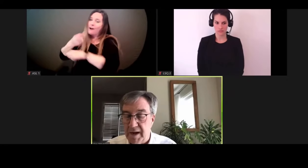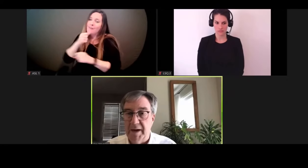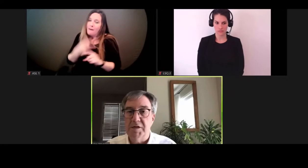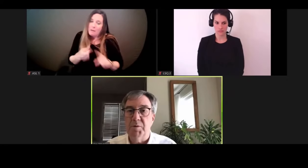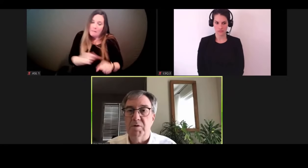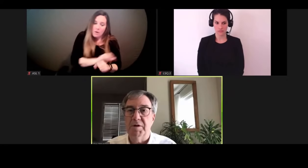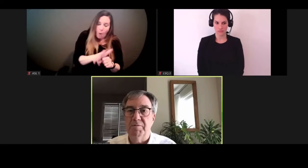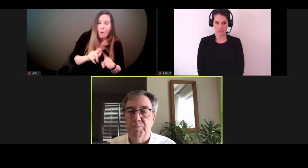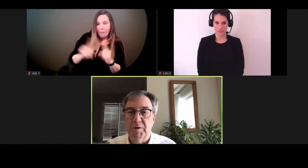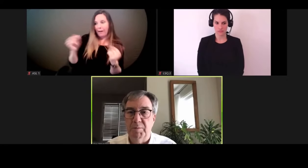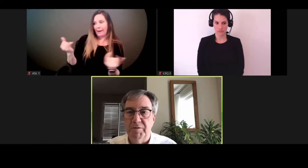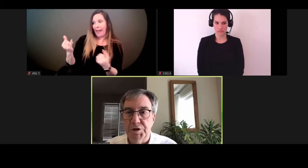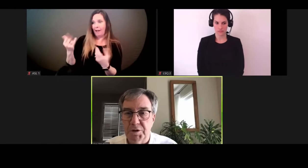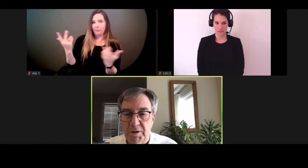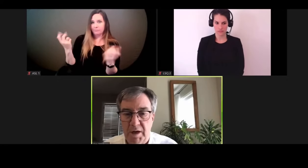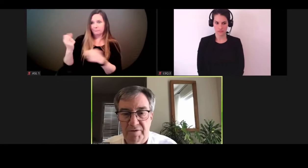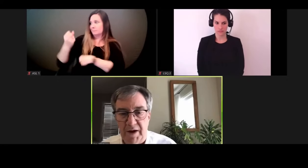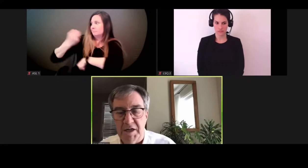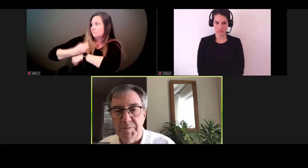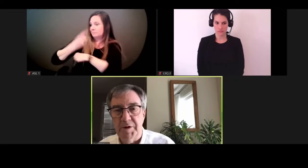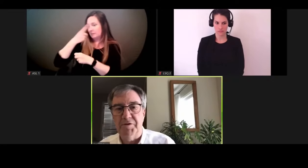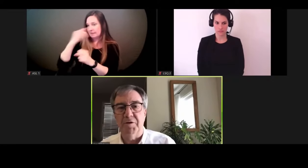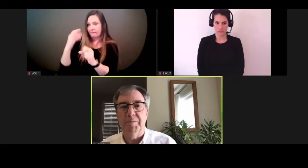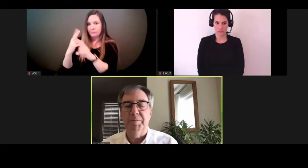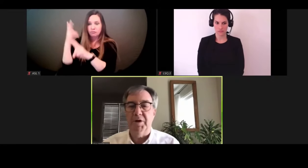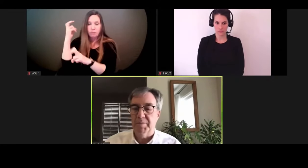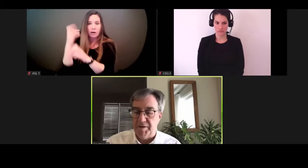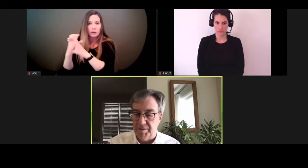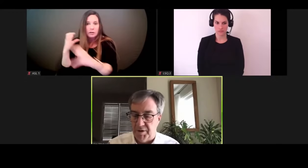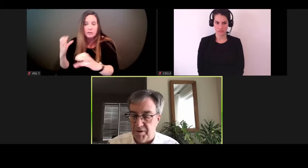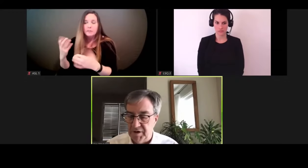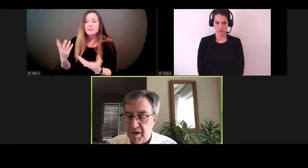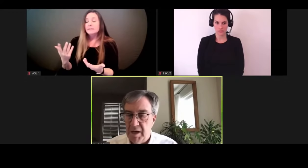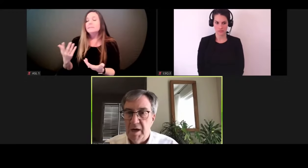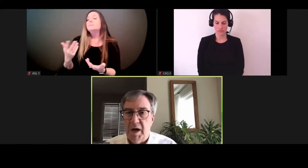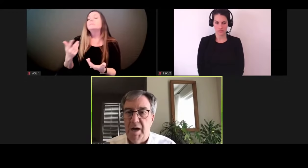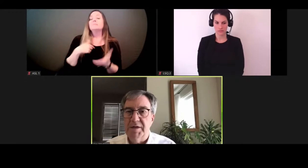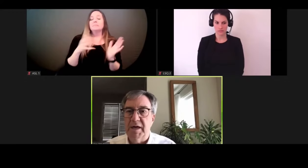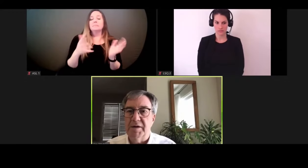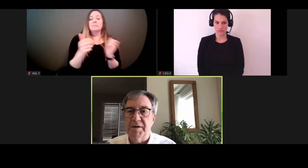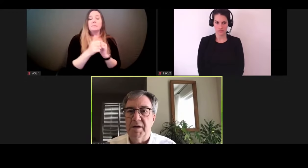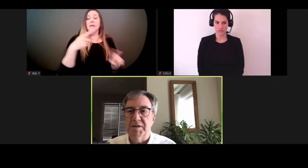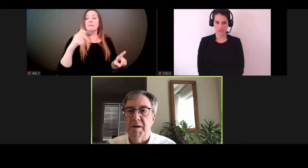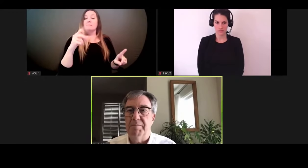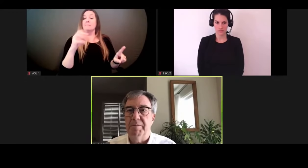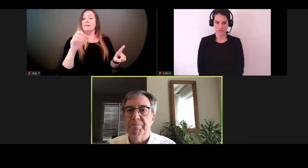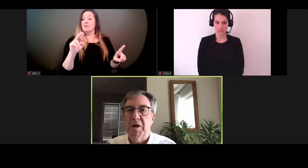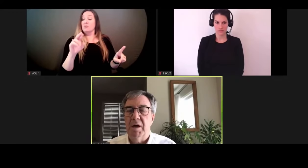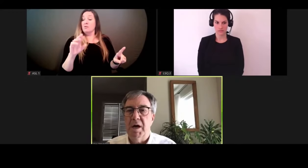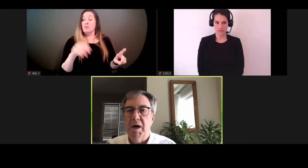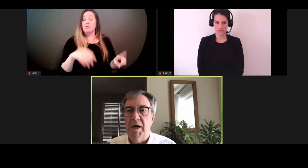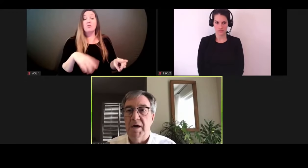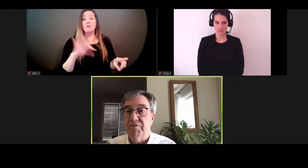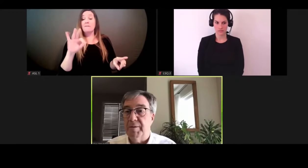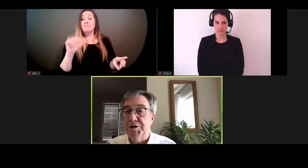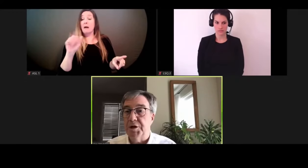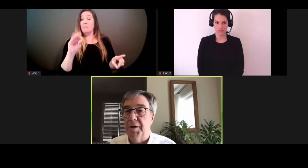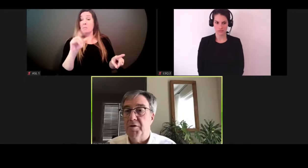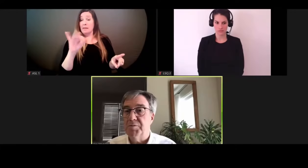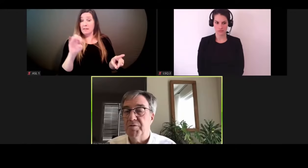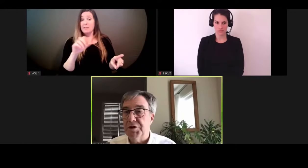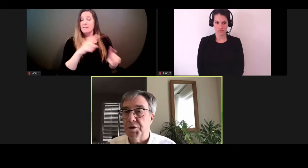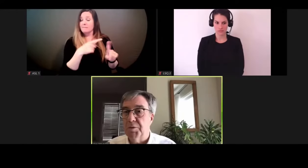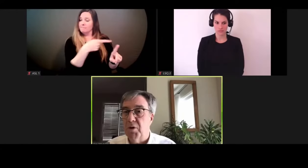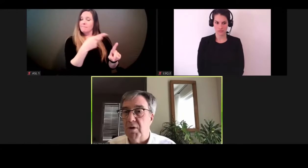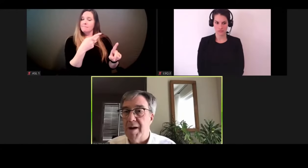into that. I spoke to the provincial finance minister, Peter Bethanfobe, to get some information on